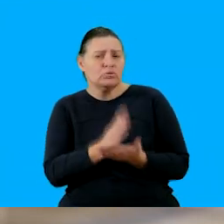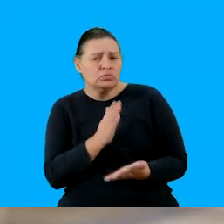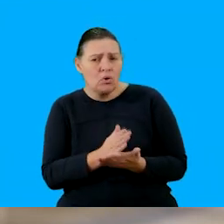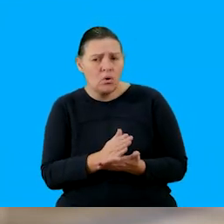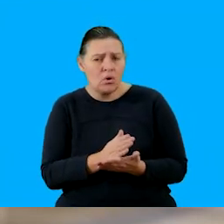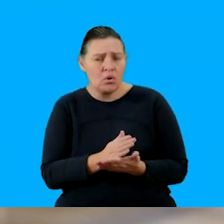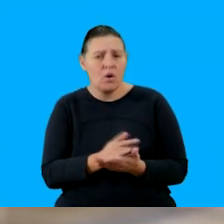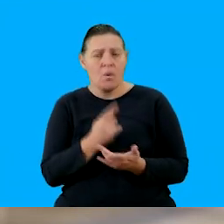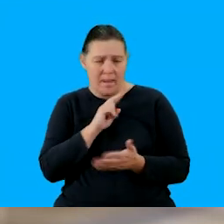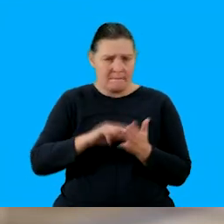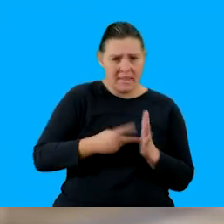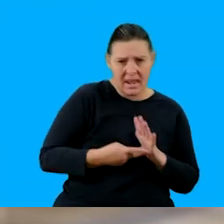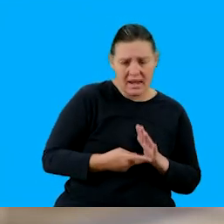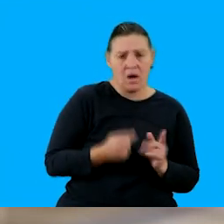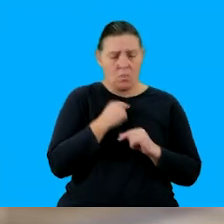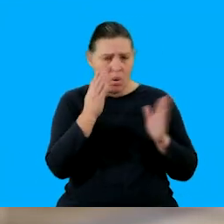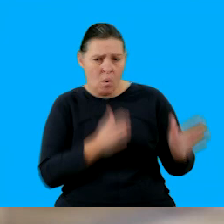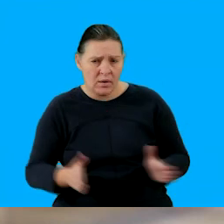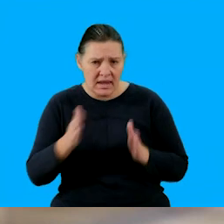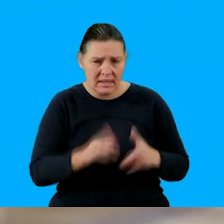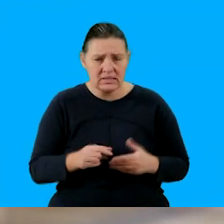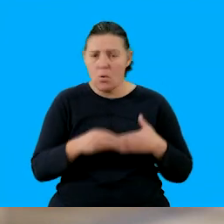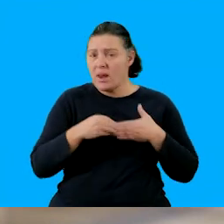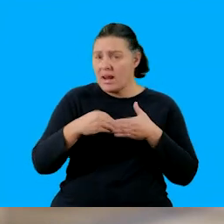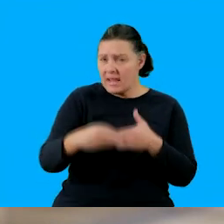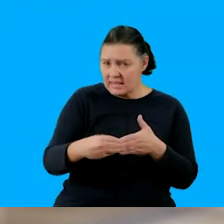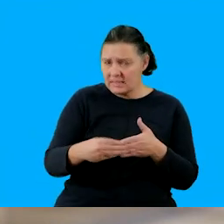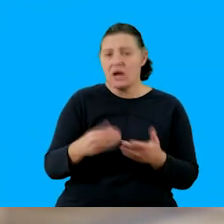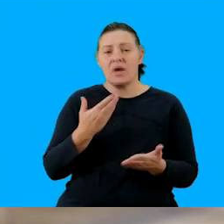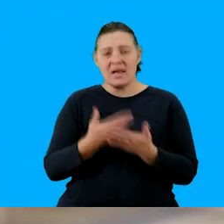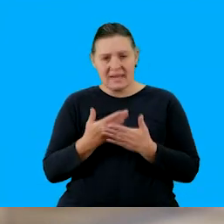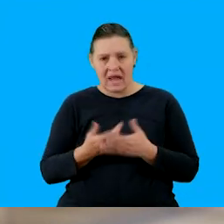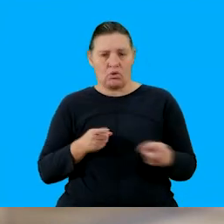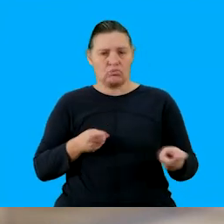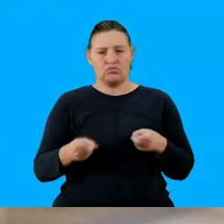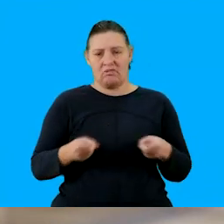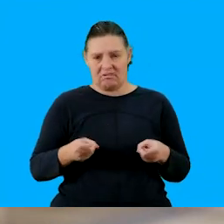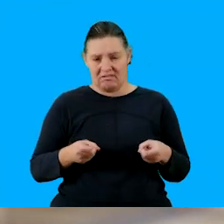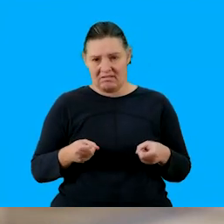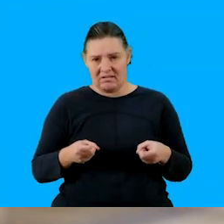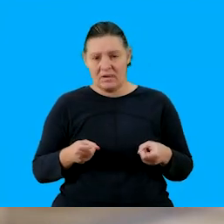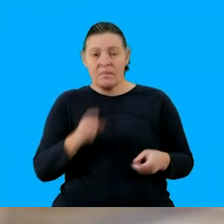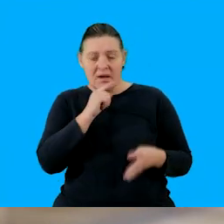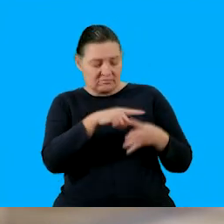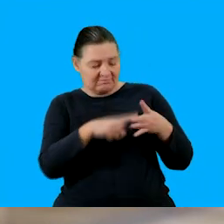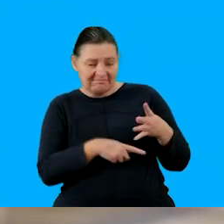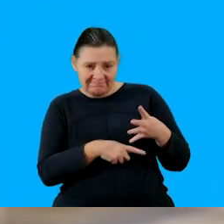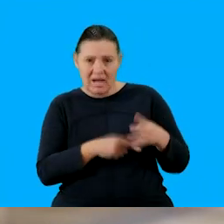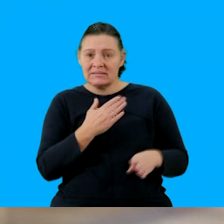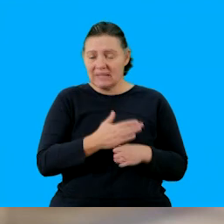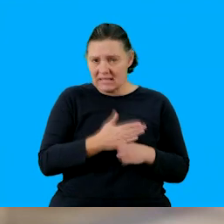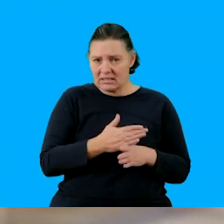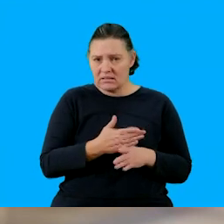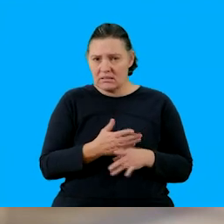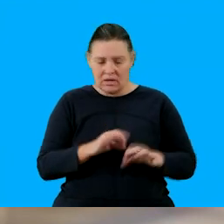to make sure that as a business, we plan, we organize, we lead, and able to control, making sure that these 4